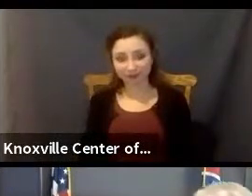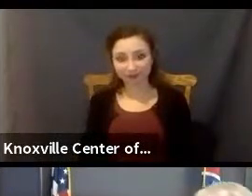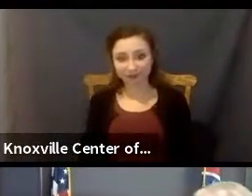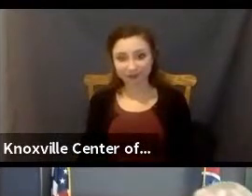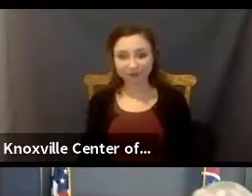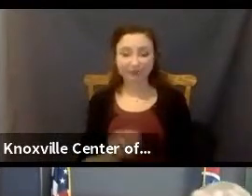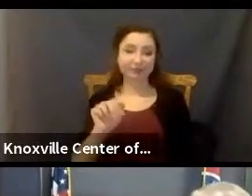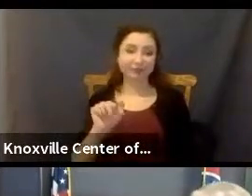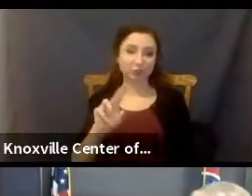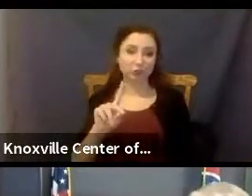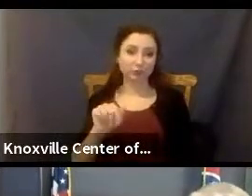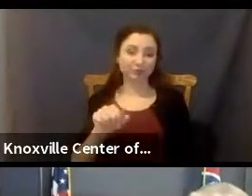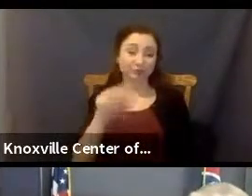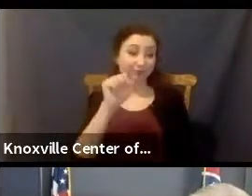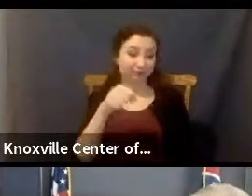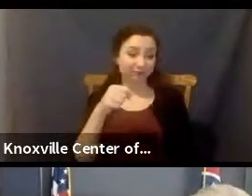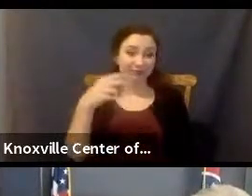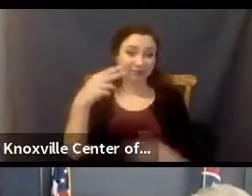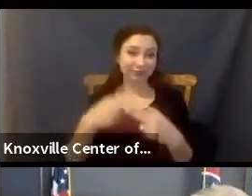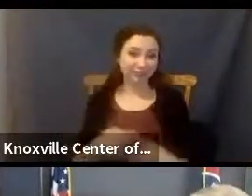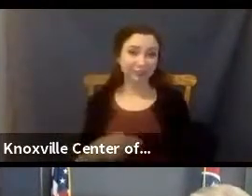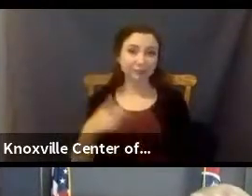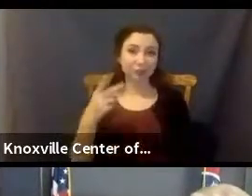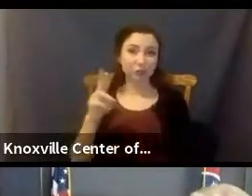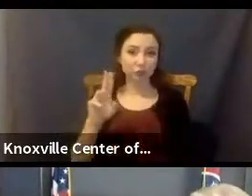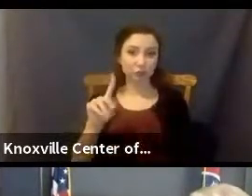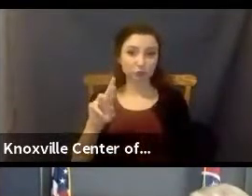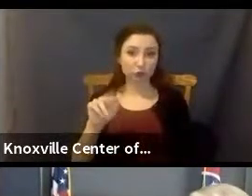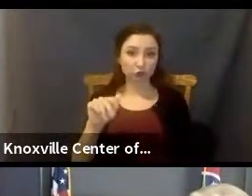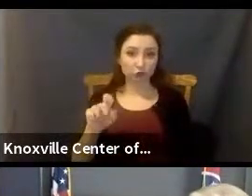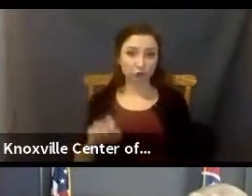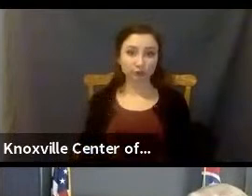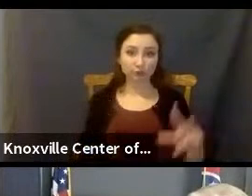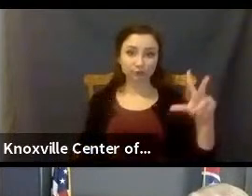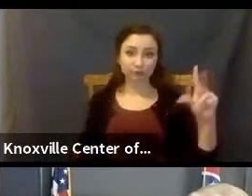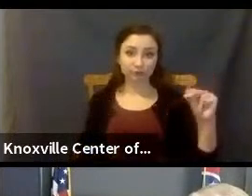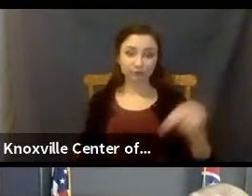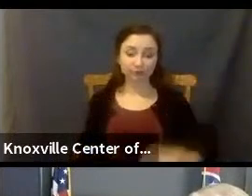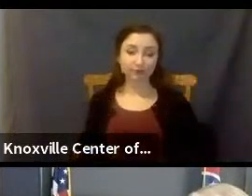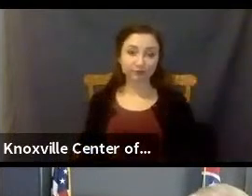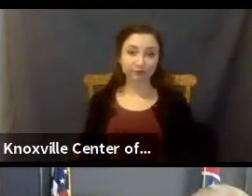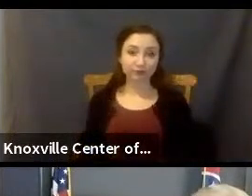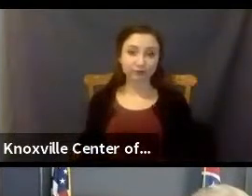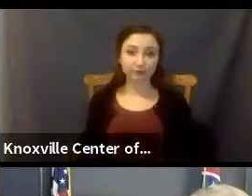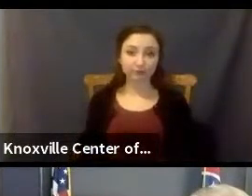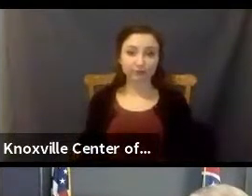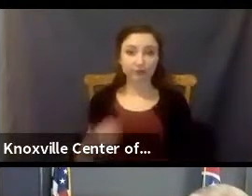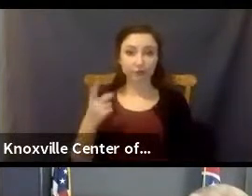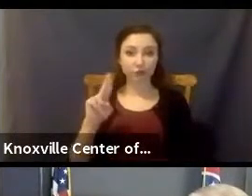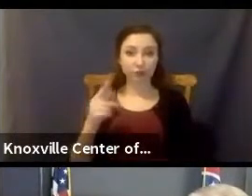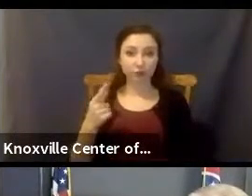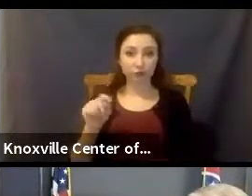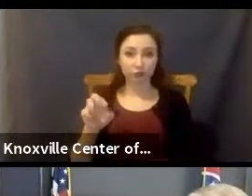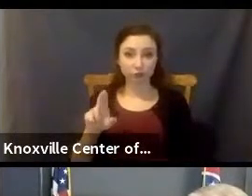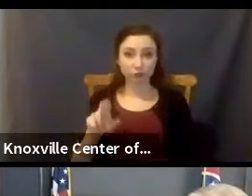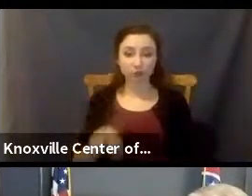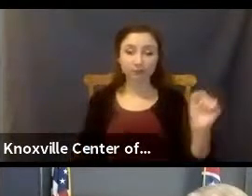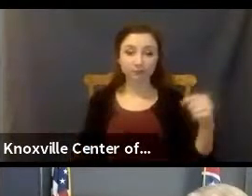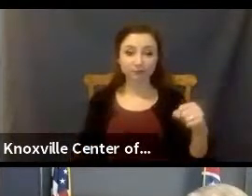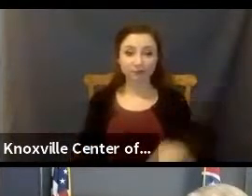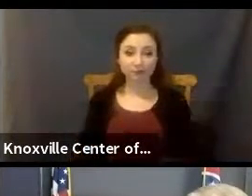Yes, sir. Dr. Drake? No. Dr. Gotcher?